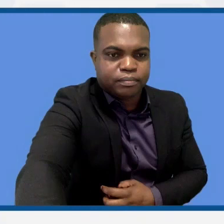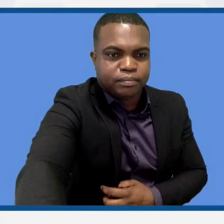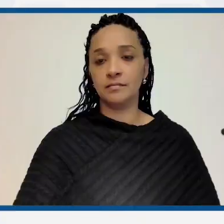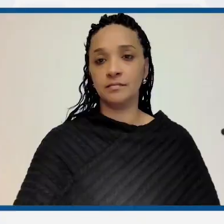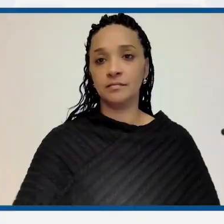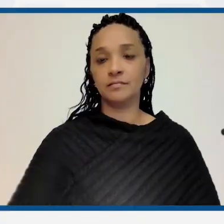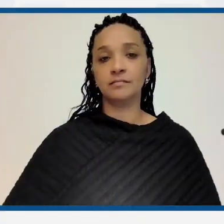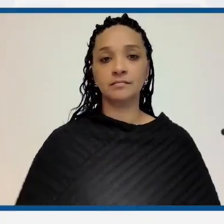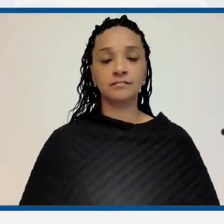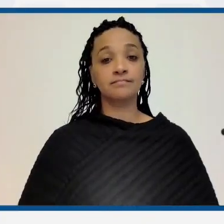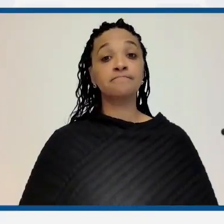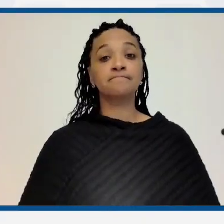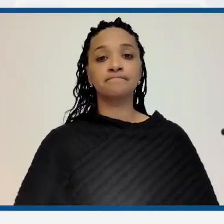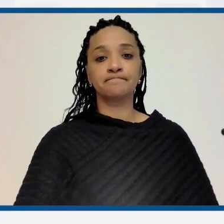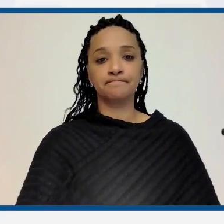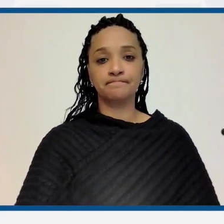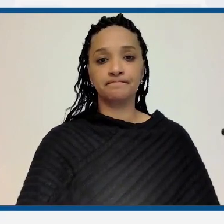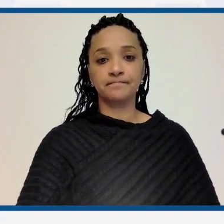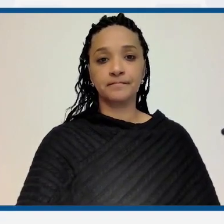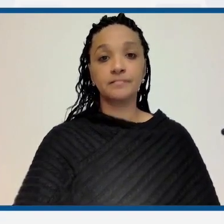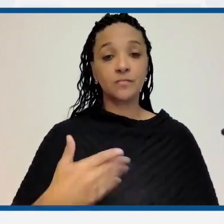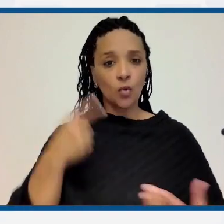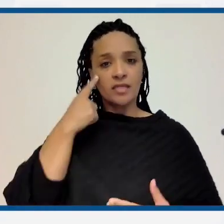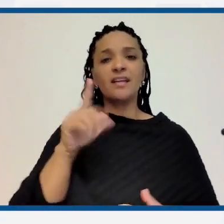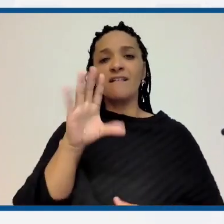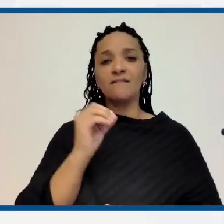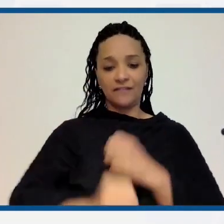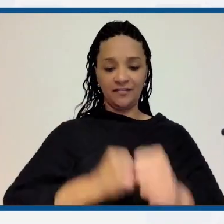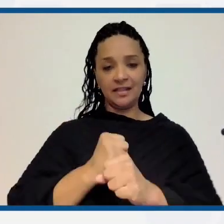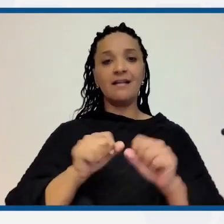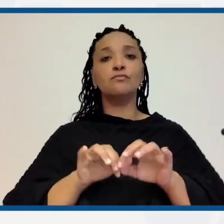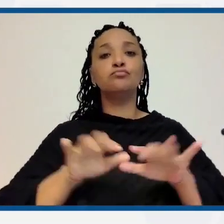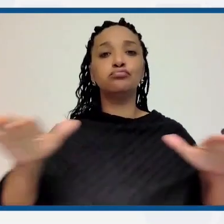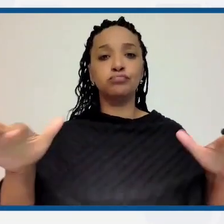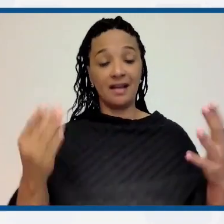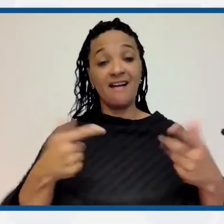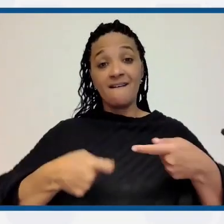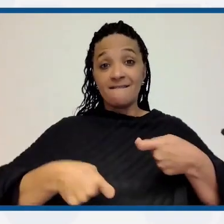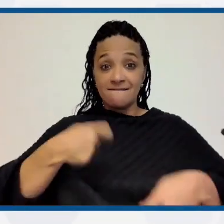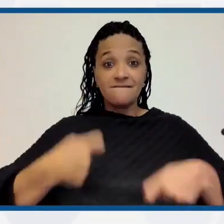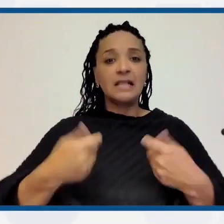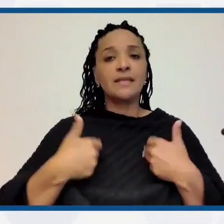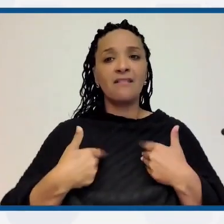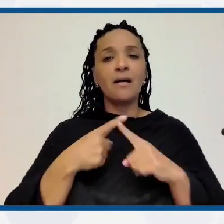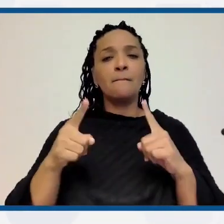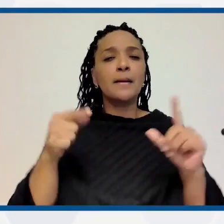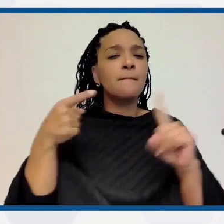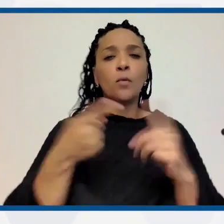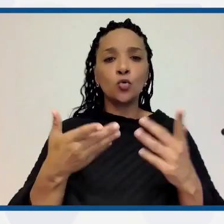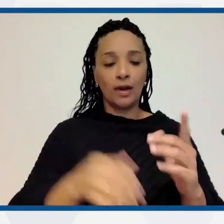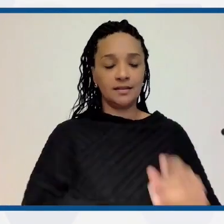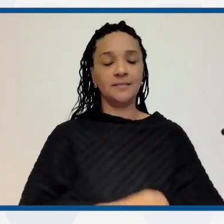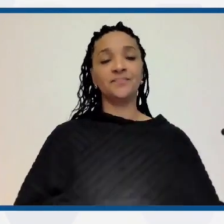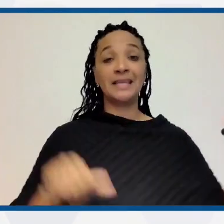50-year floodplain management approach. There's some flexibility there, but the point is taking a science-based approach so that